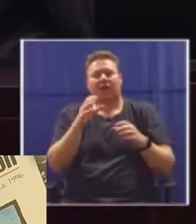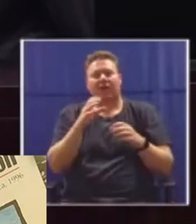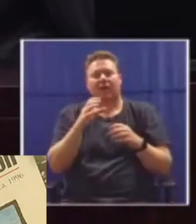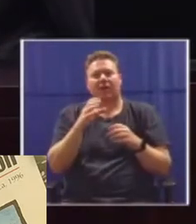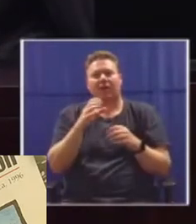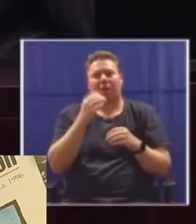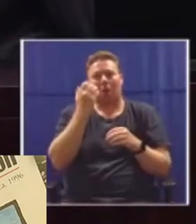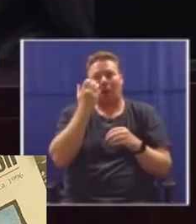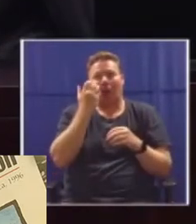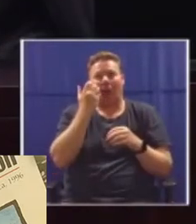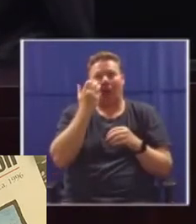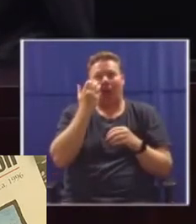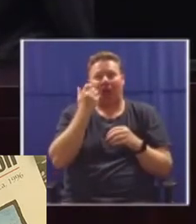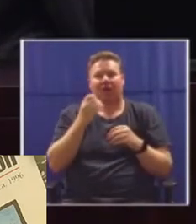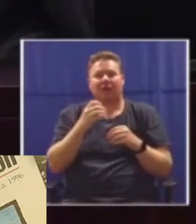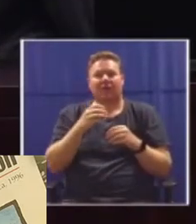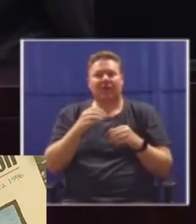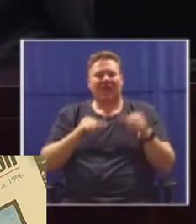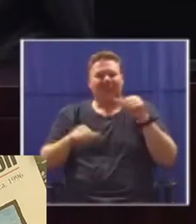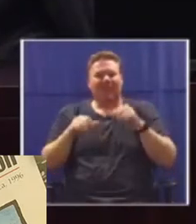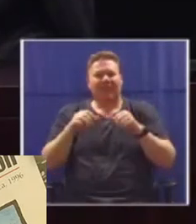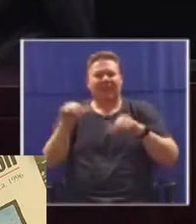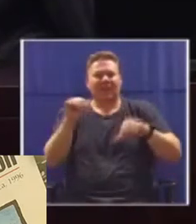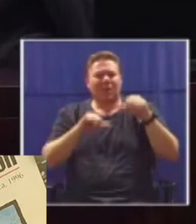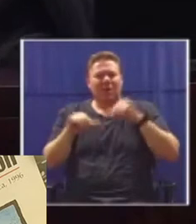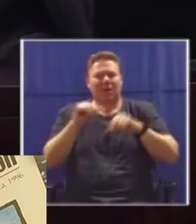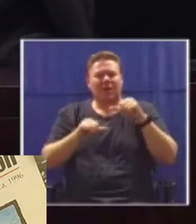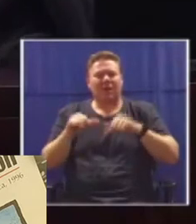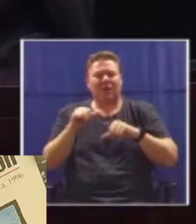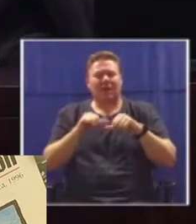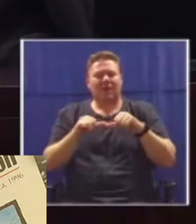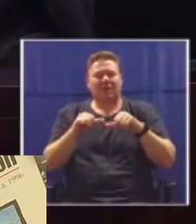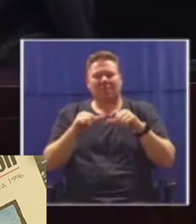warheads falling into our shores one day.